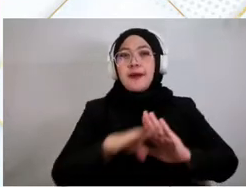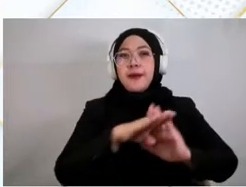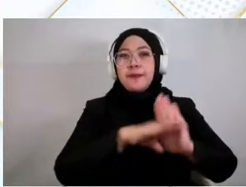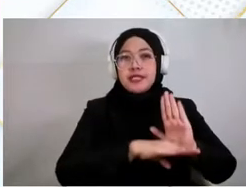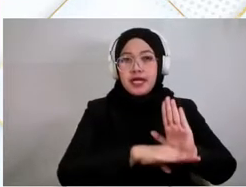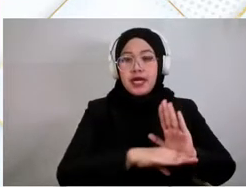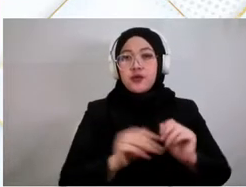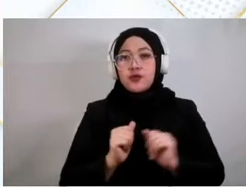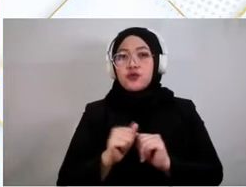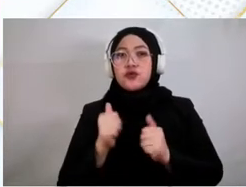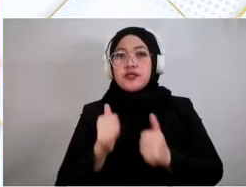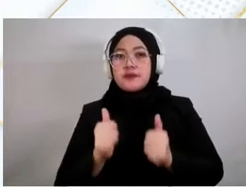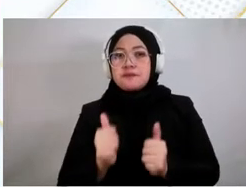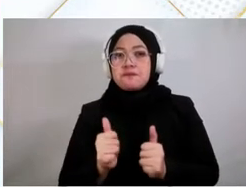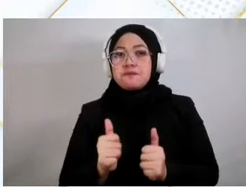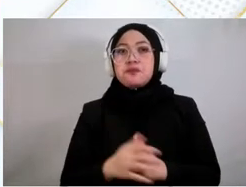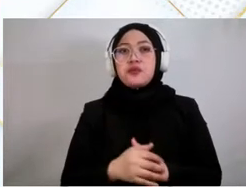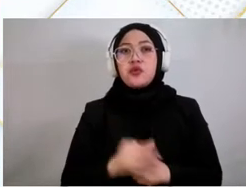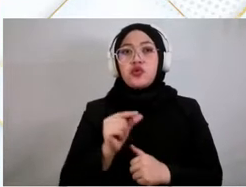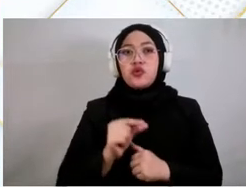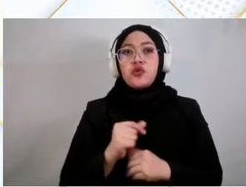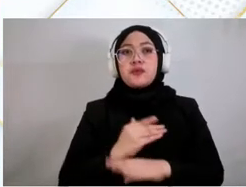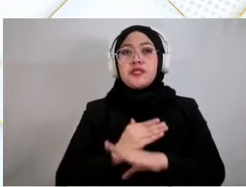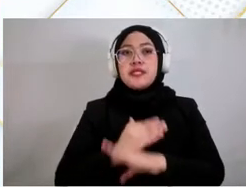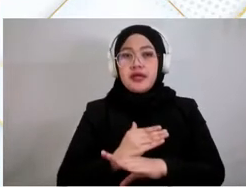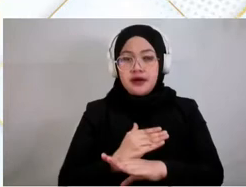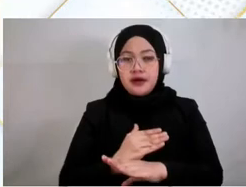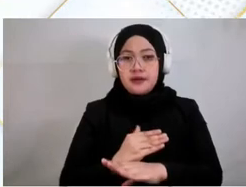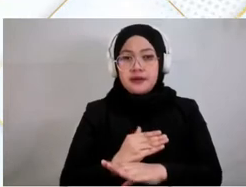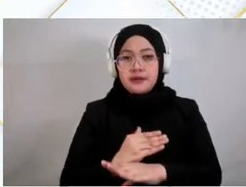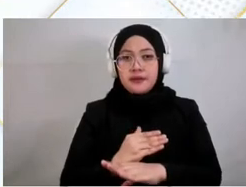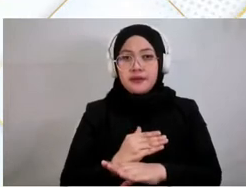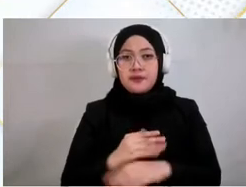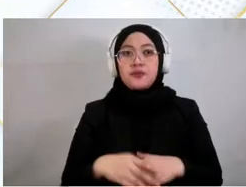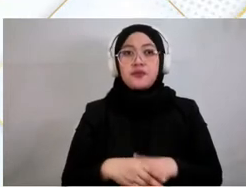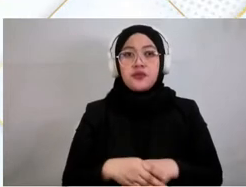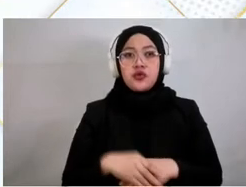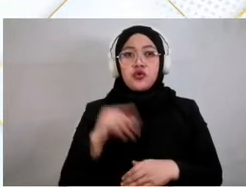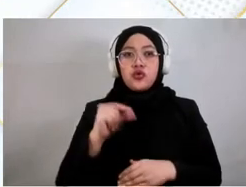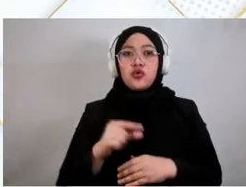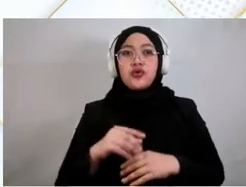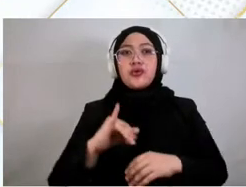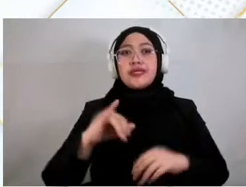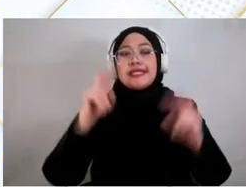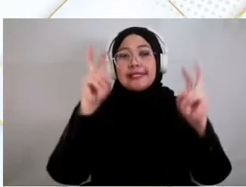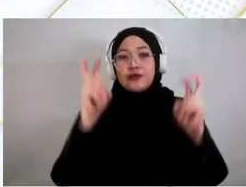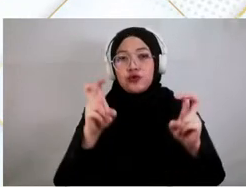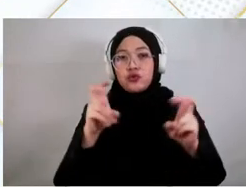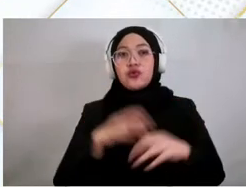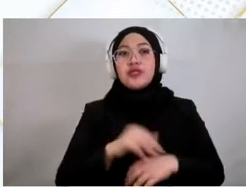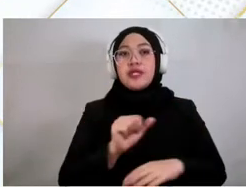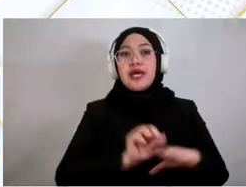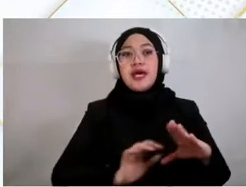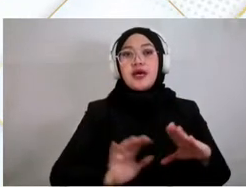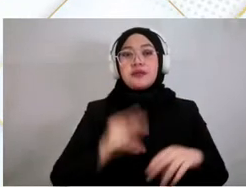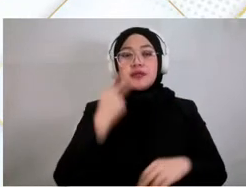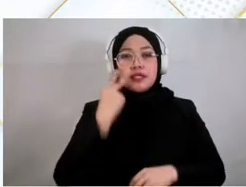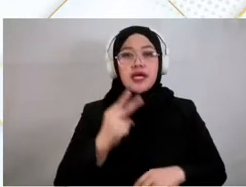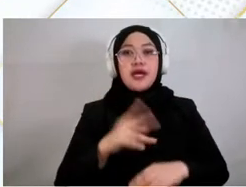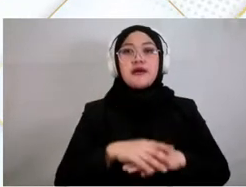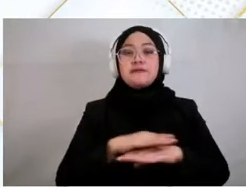prepare for the unanticipated further effects of these emerging issues in Asian peace? Prof.